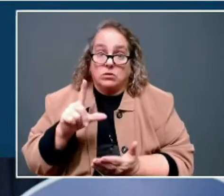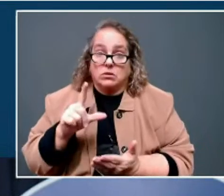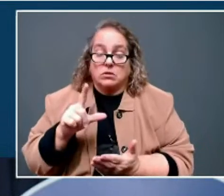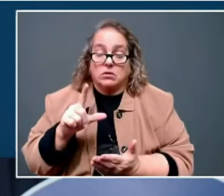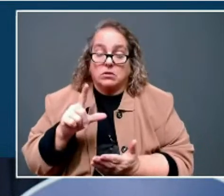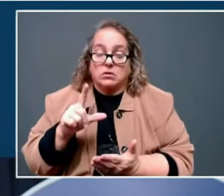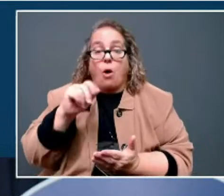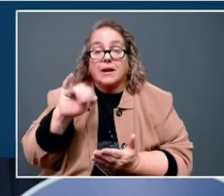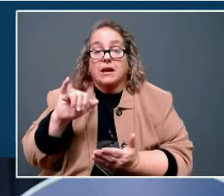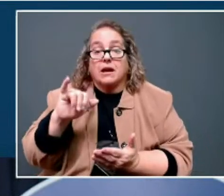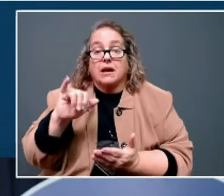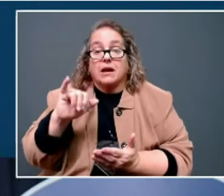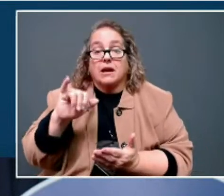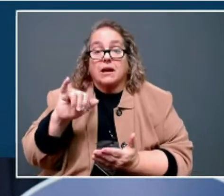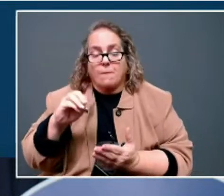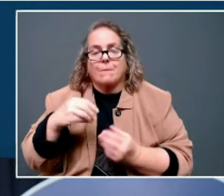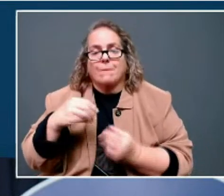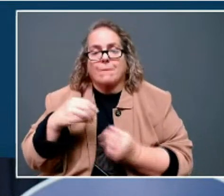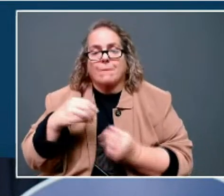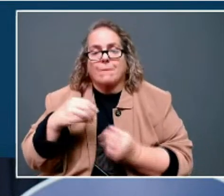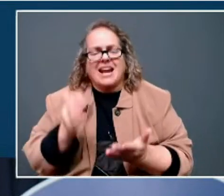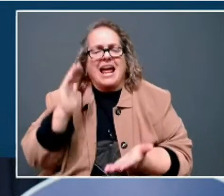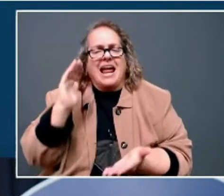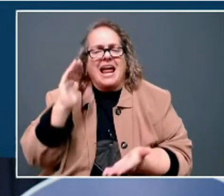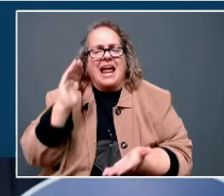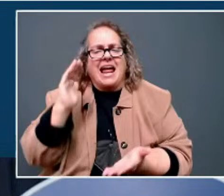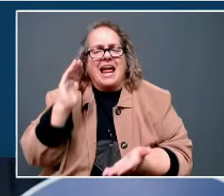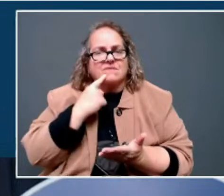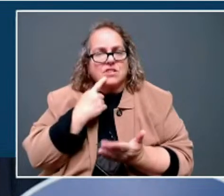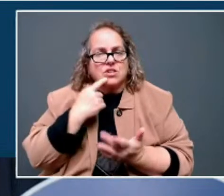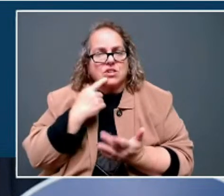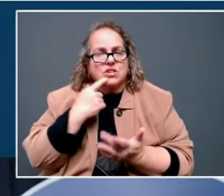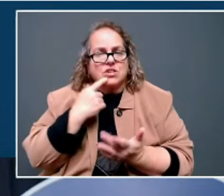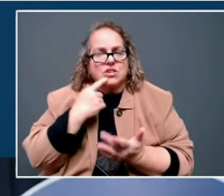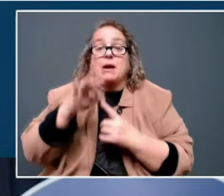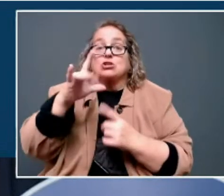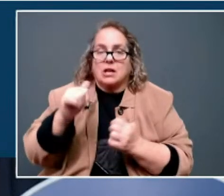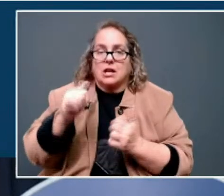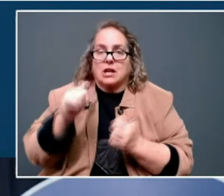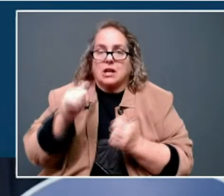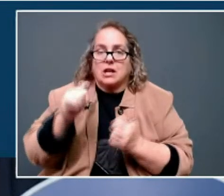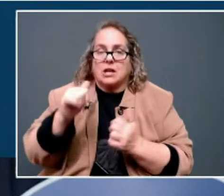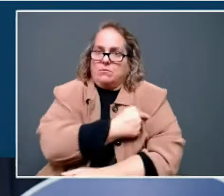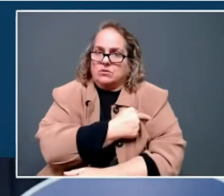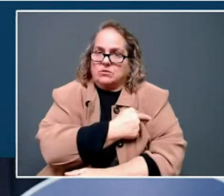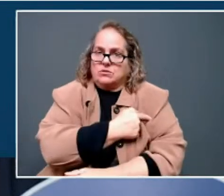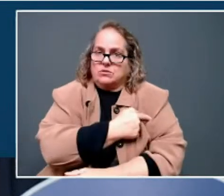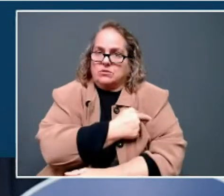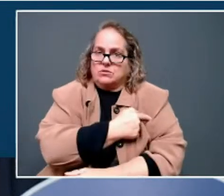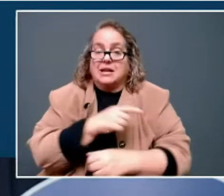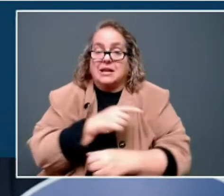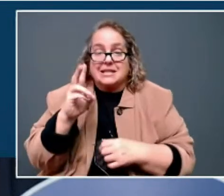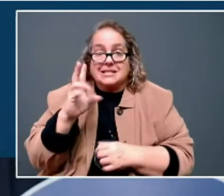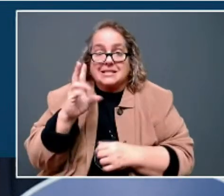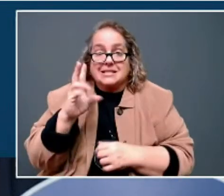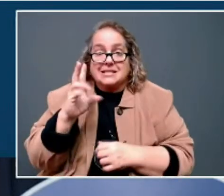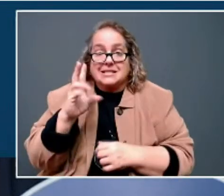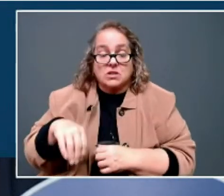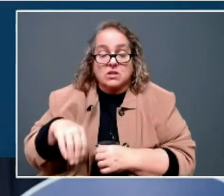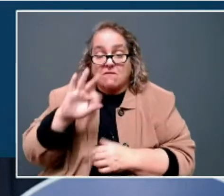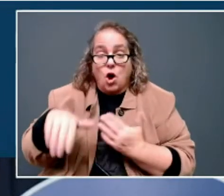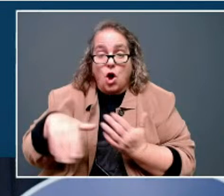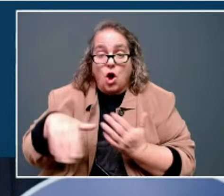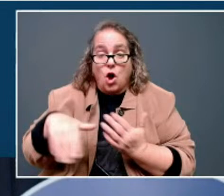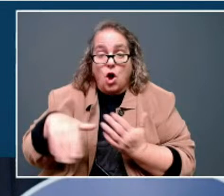people who are vaccinated. The positive impact of more than 65% of all Kentuckians 18 and older being